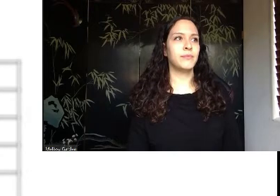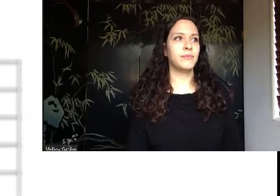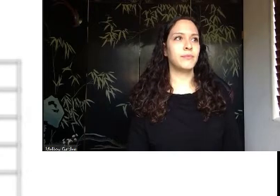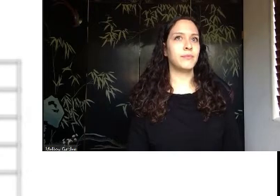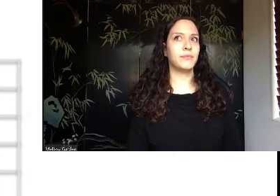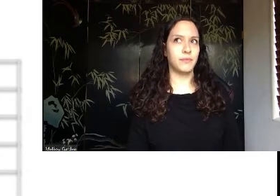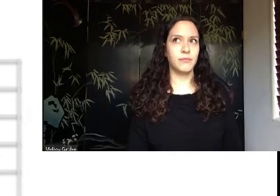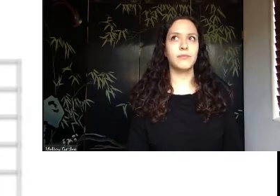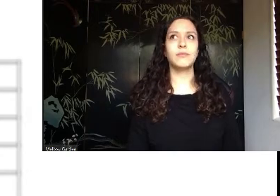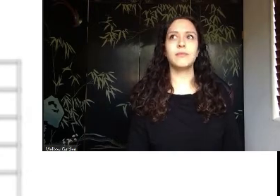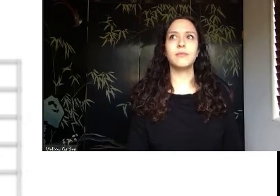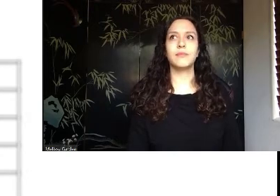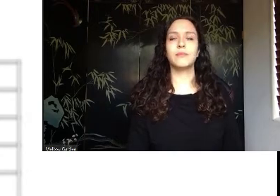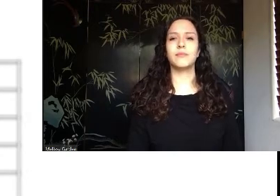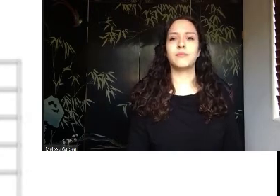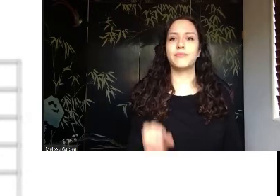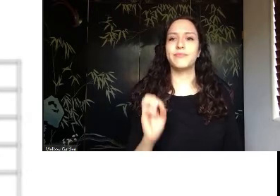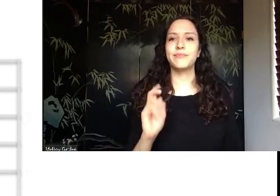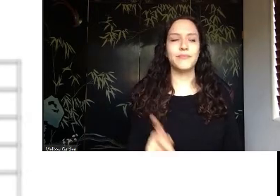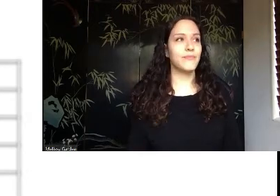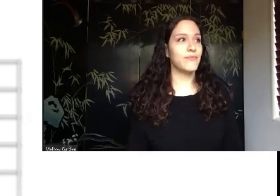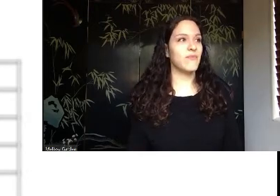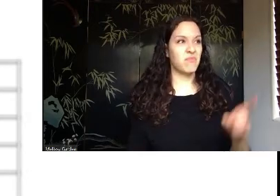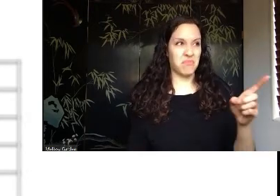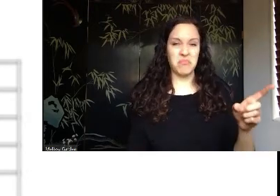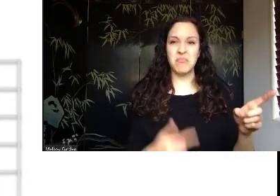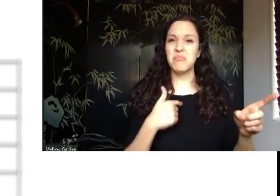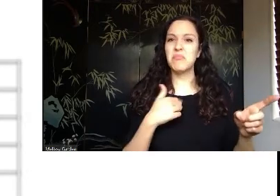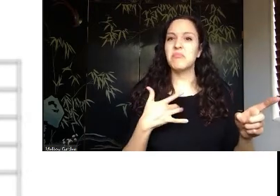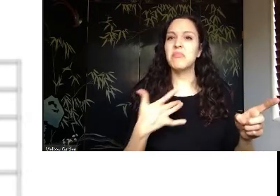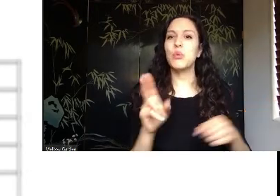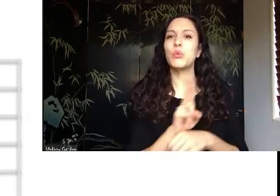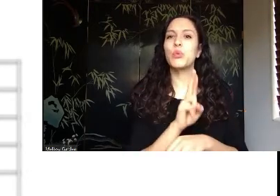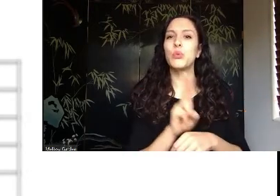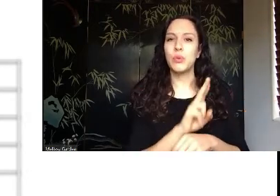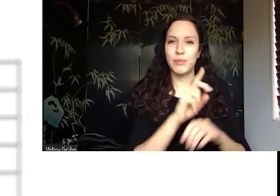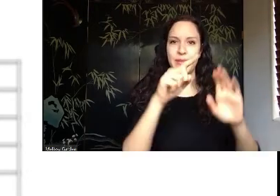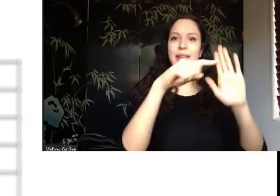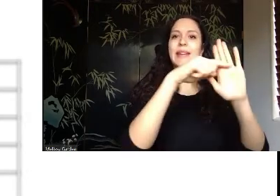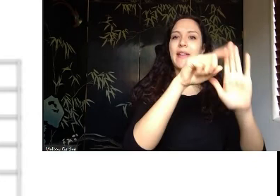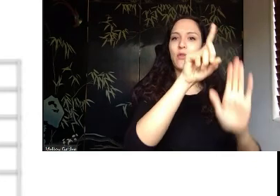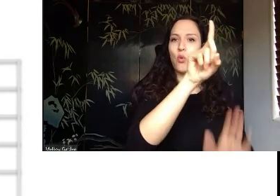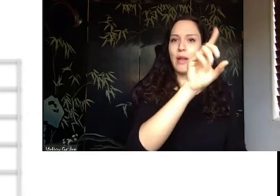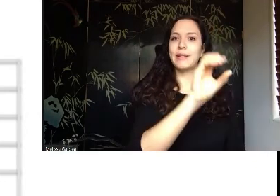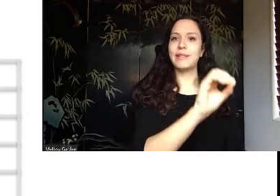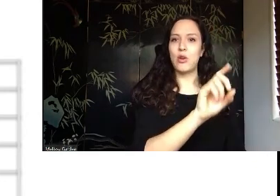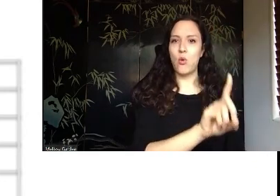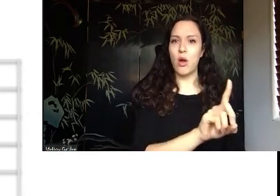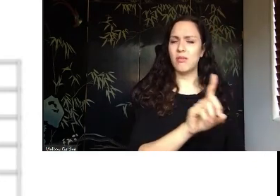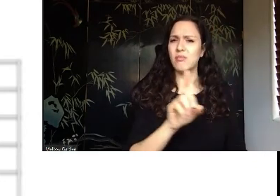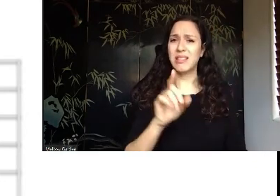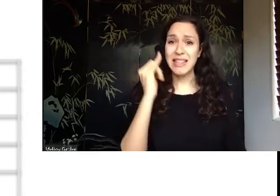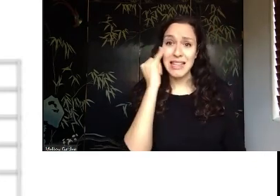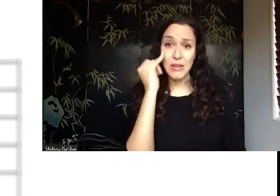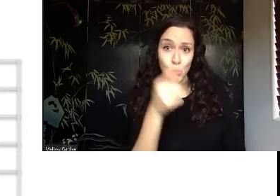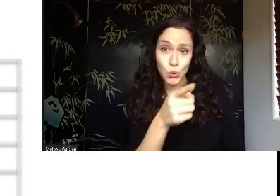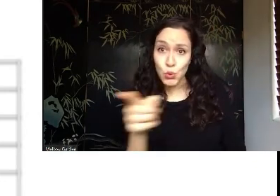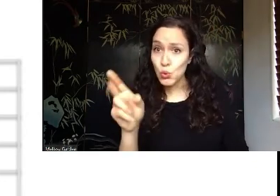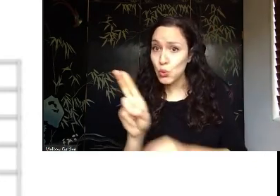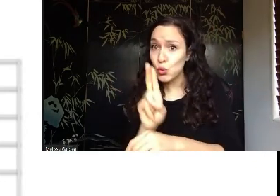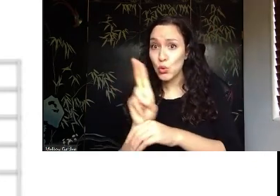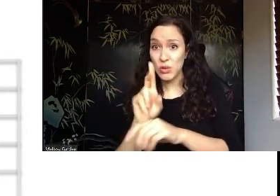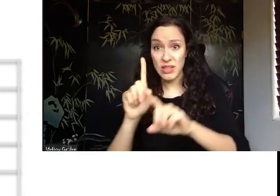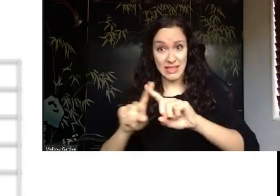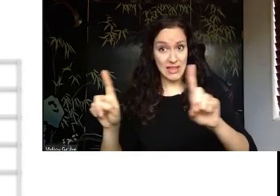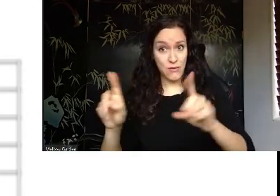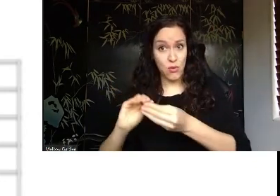All right, so I'm going to use these ones. If you use different numbers, that's okay. You're going to get different numbers than me,